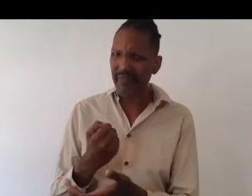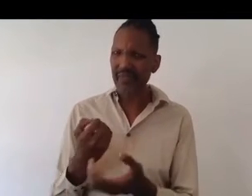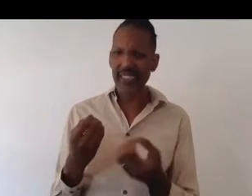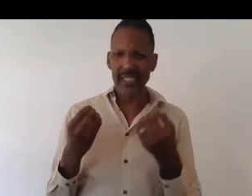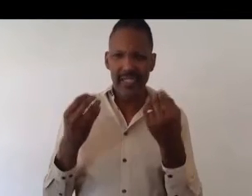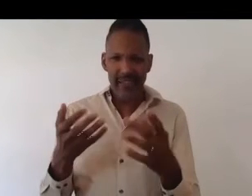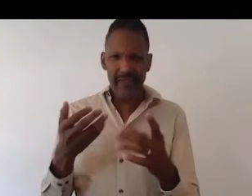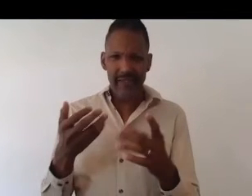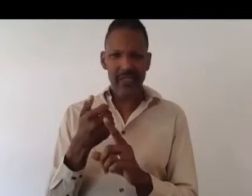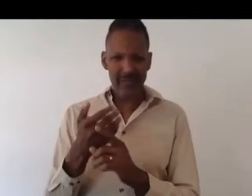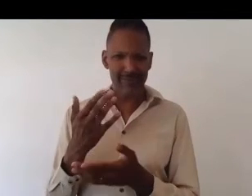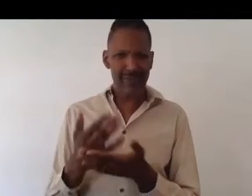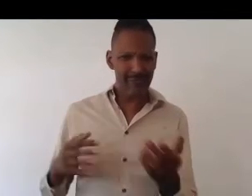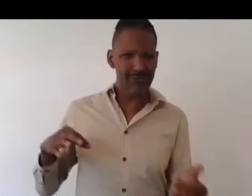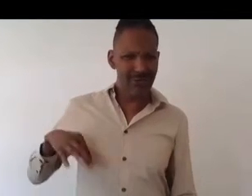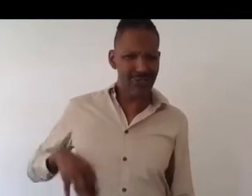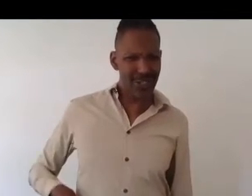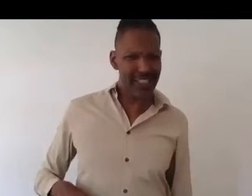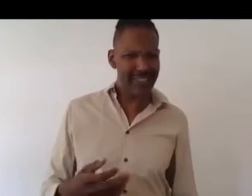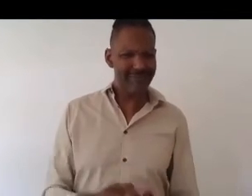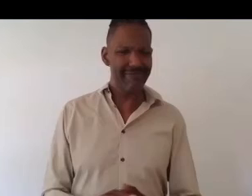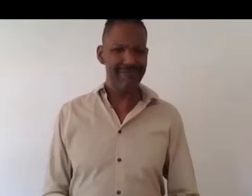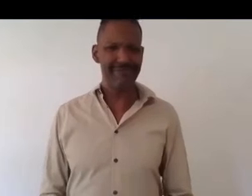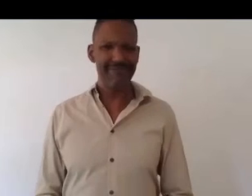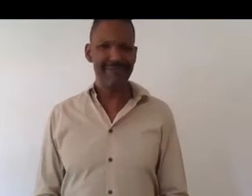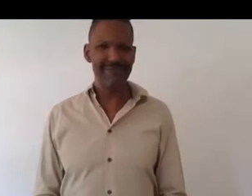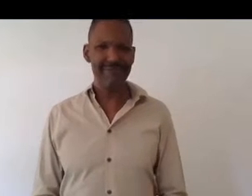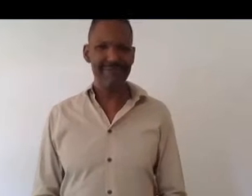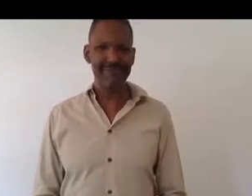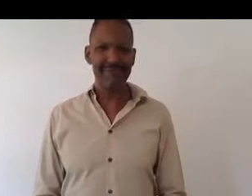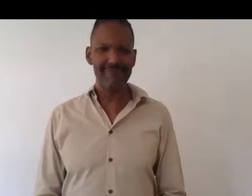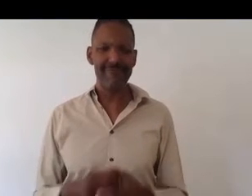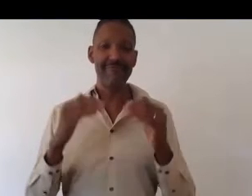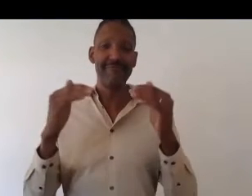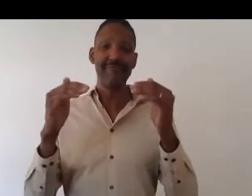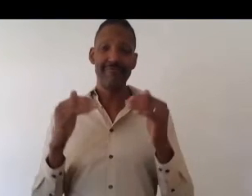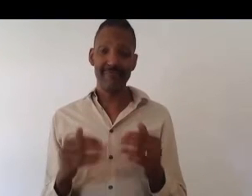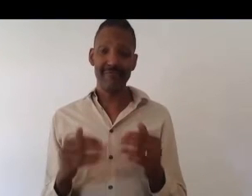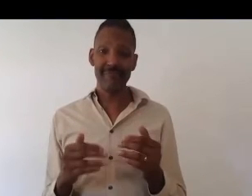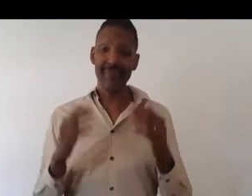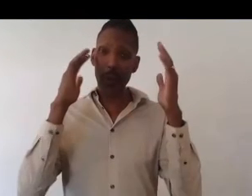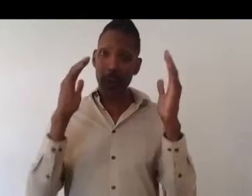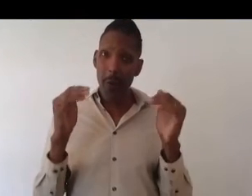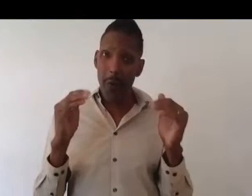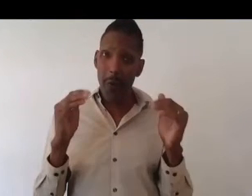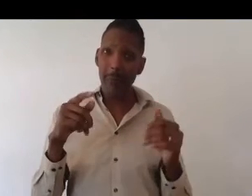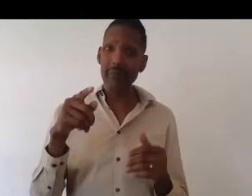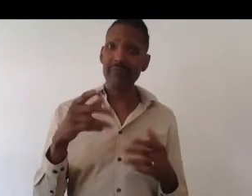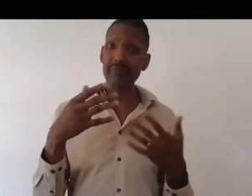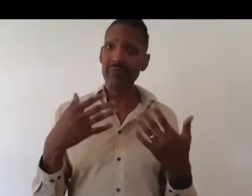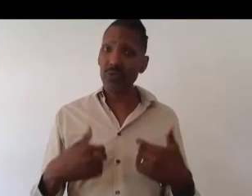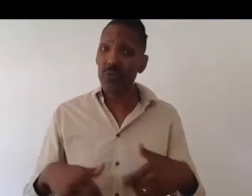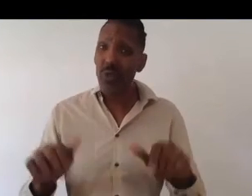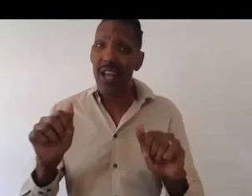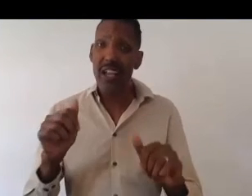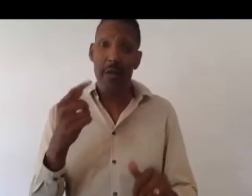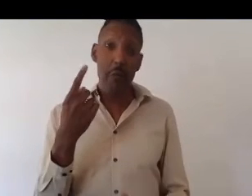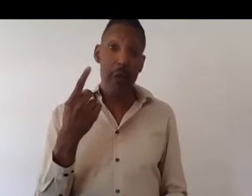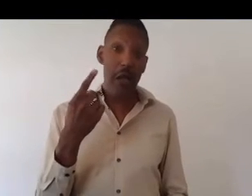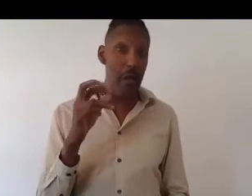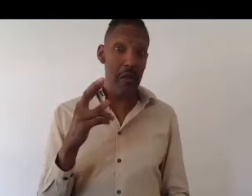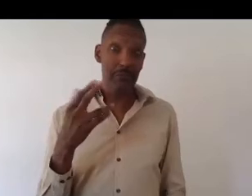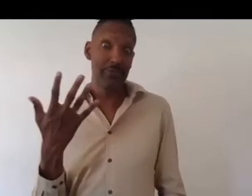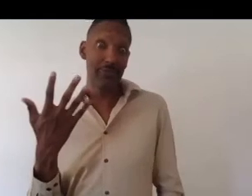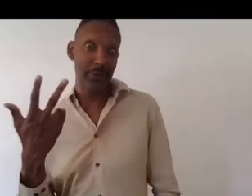great. You've got what it takes to support your young learners moving forward. I hope you can try 1, maybe 3